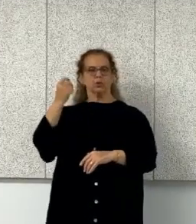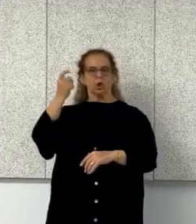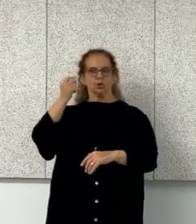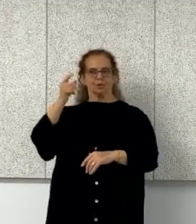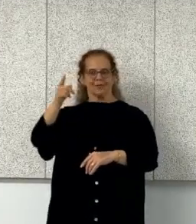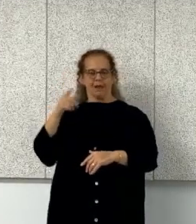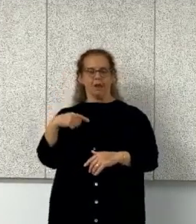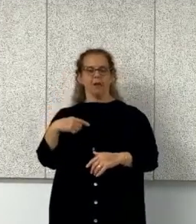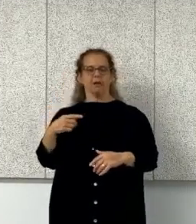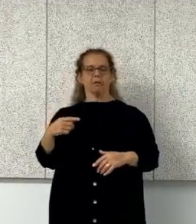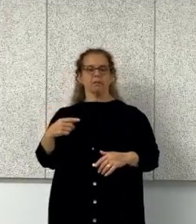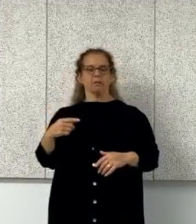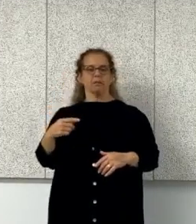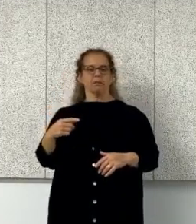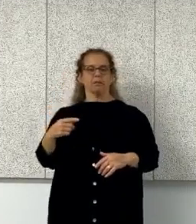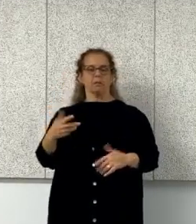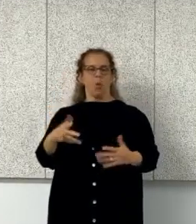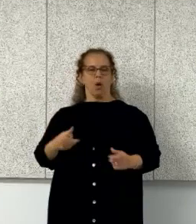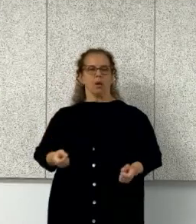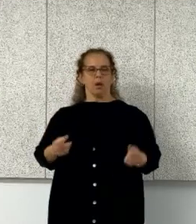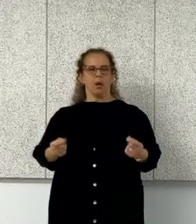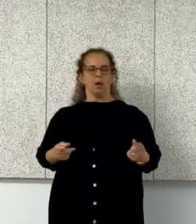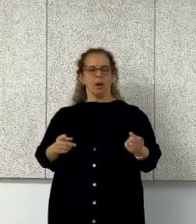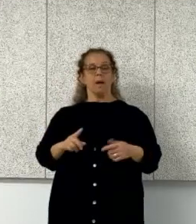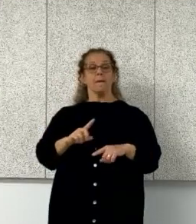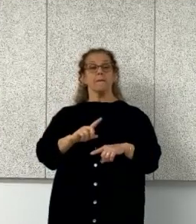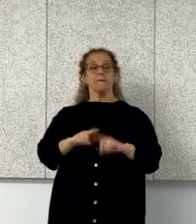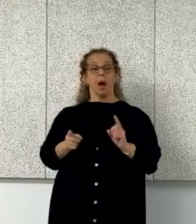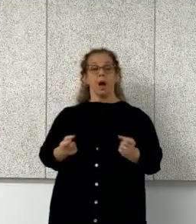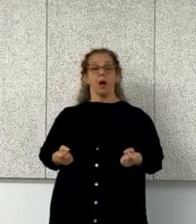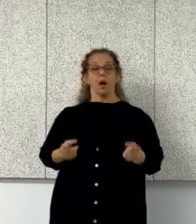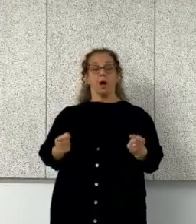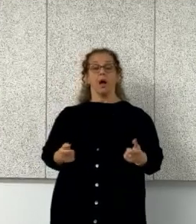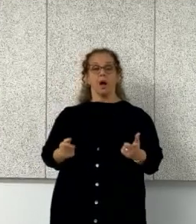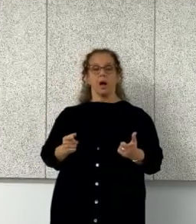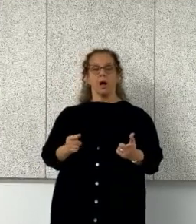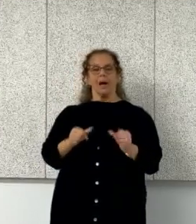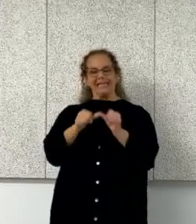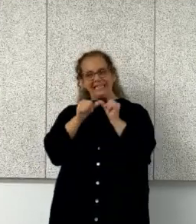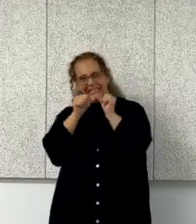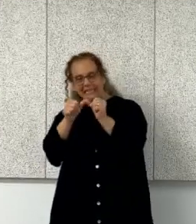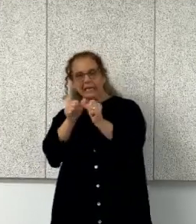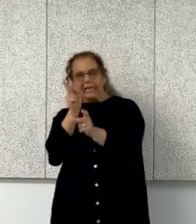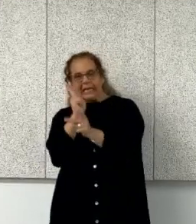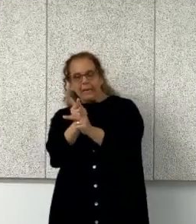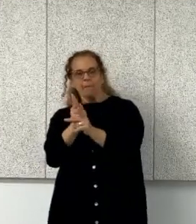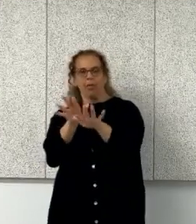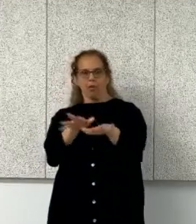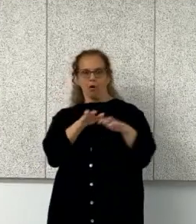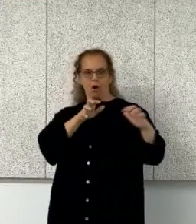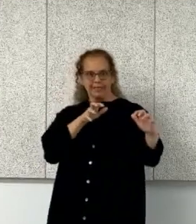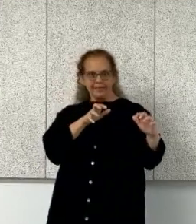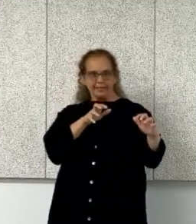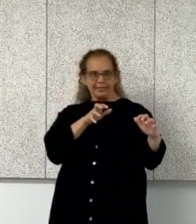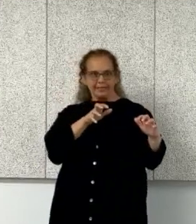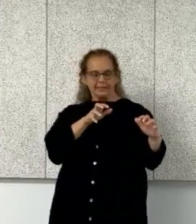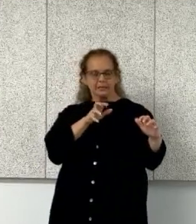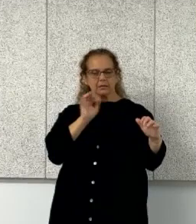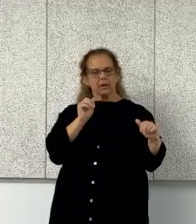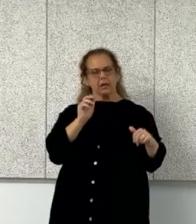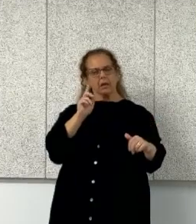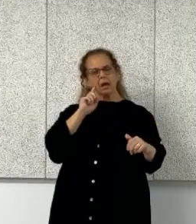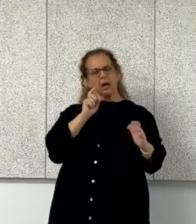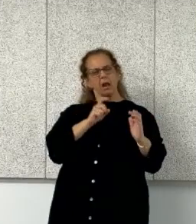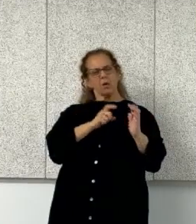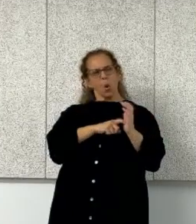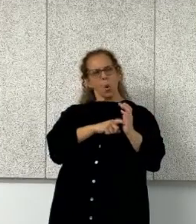so it's necessary. But it's often coming at the expense of audience retention. And that is an upsetting trend to me, because it's